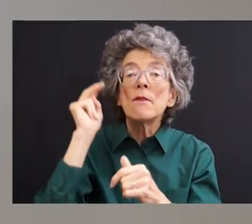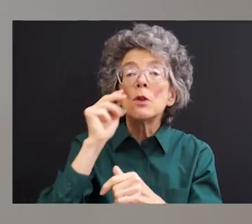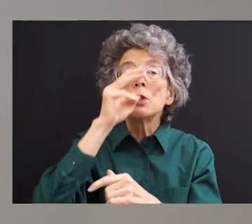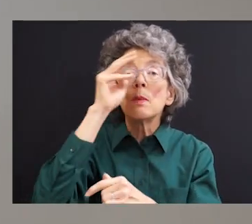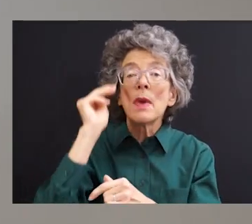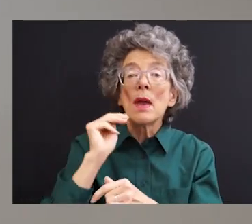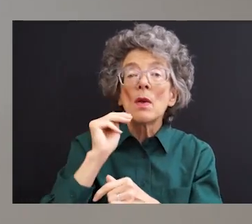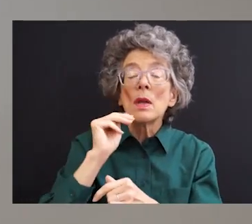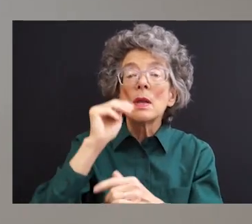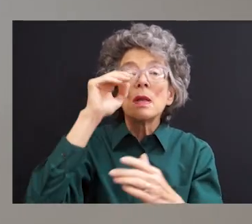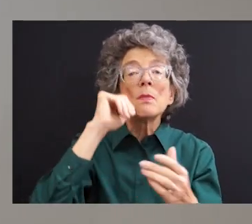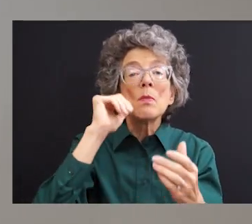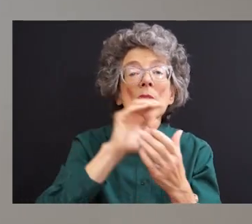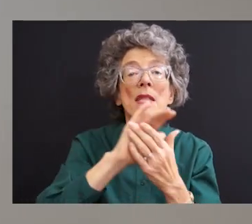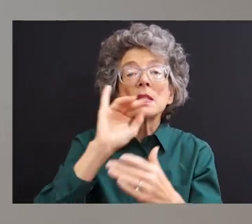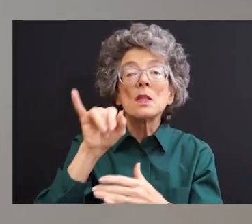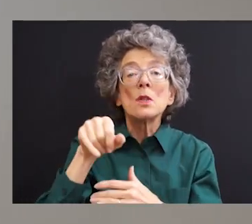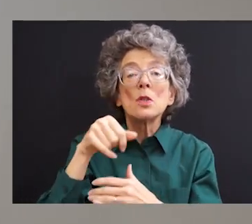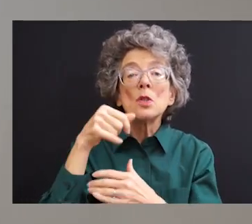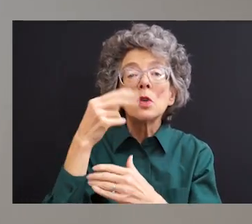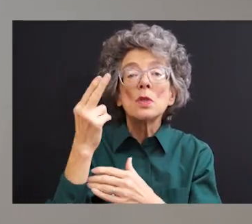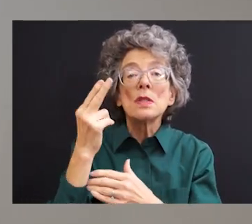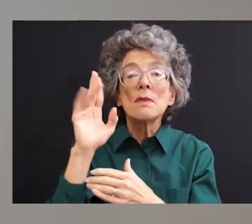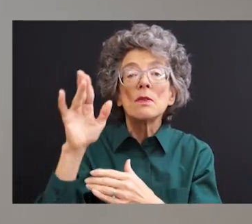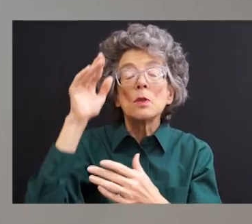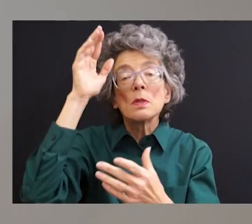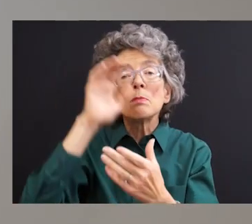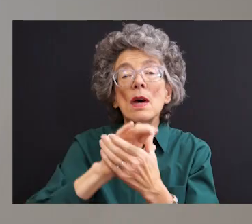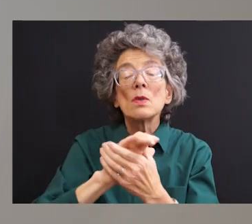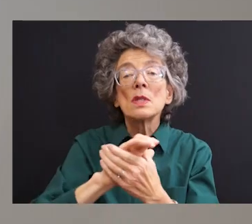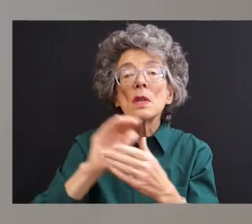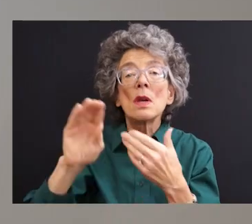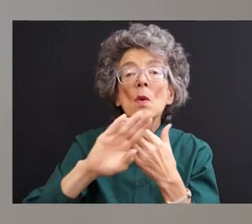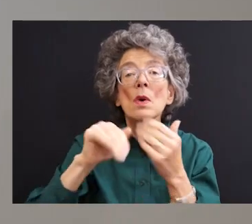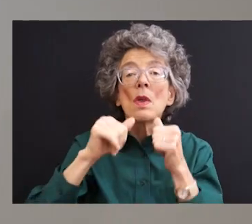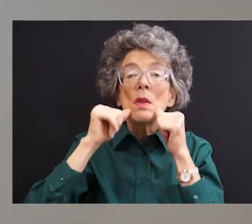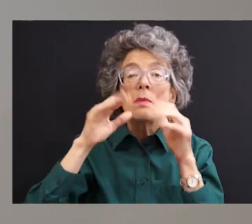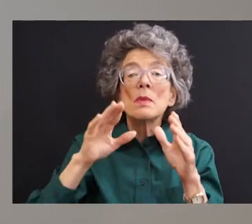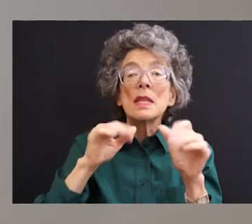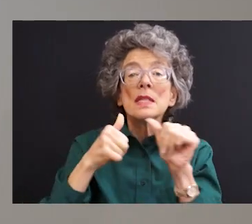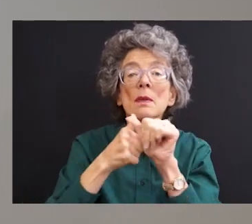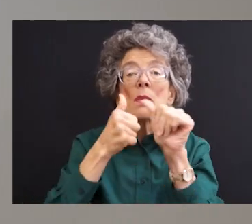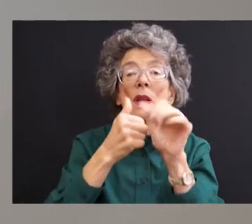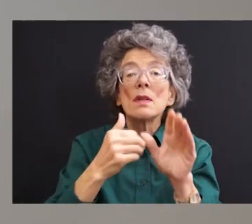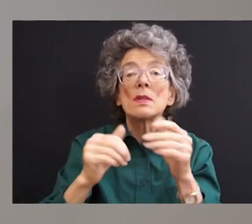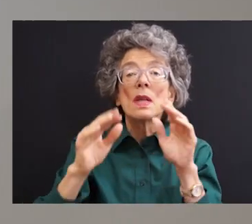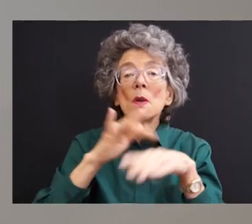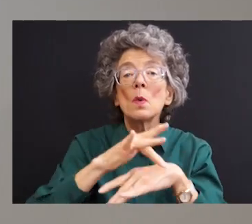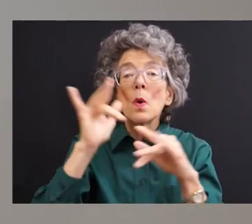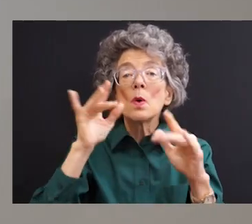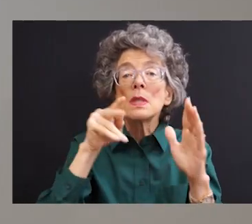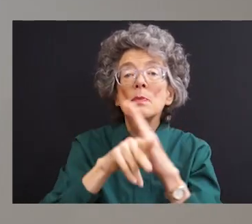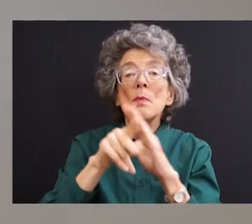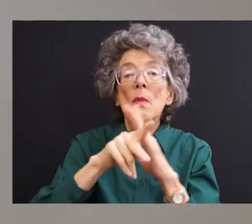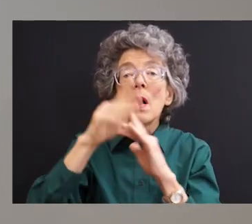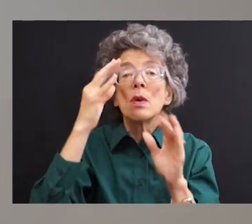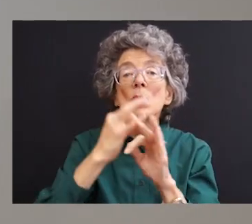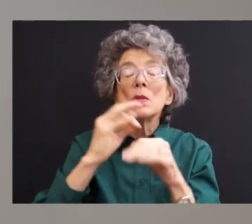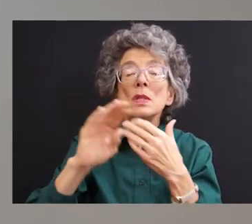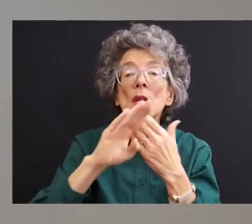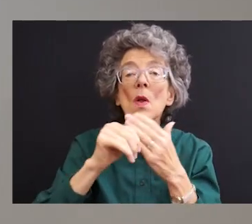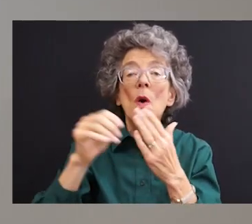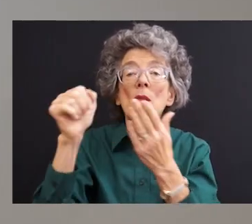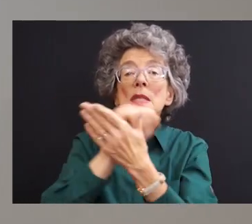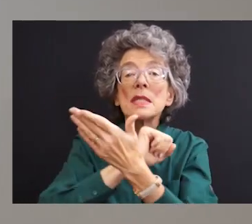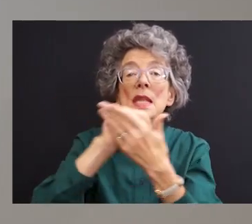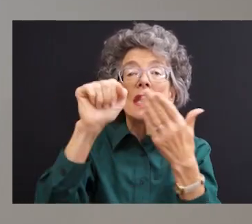God, with blessed Joseph, her spouse, with your blessed apostles and glorious martyrs, and with all the saints on